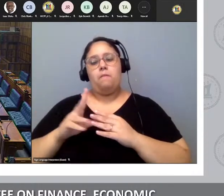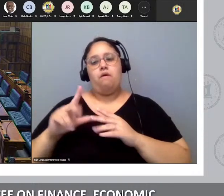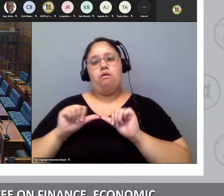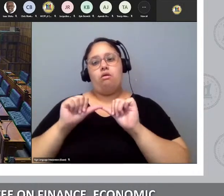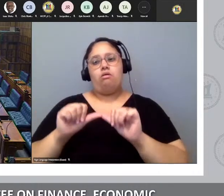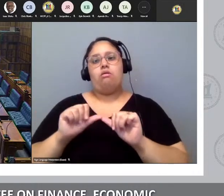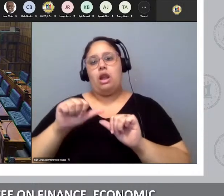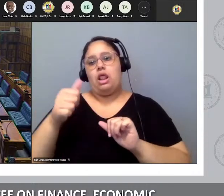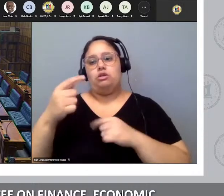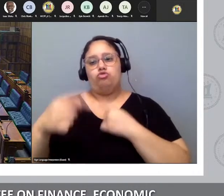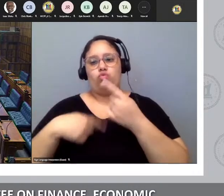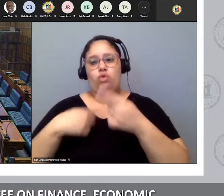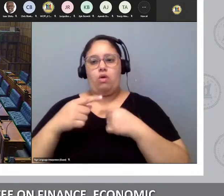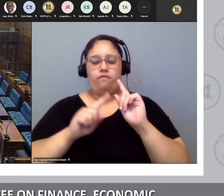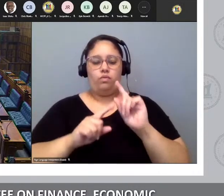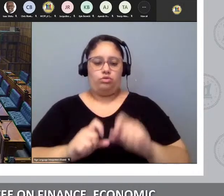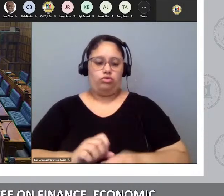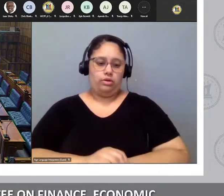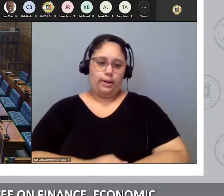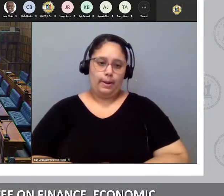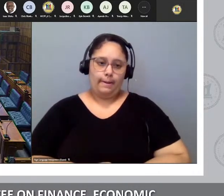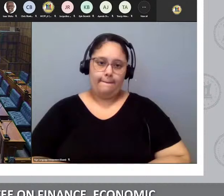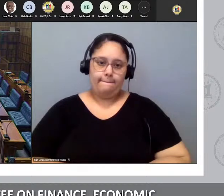to your next round of